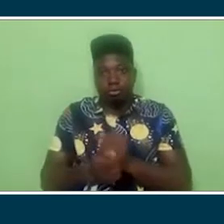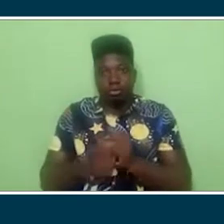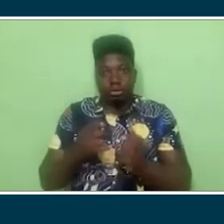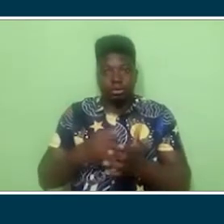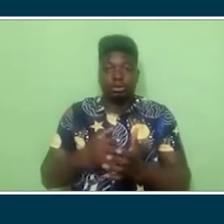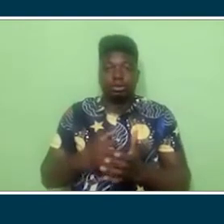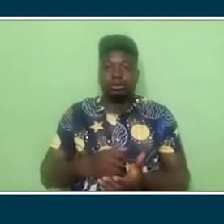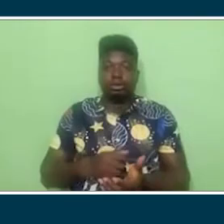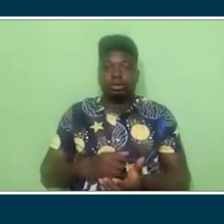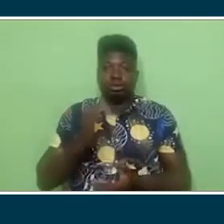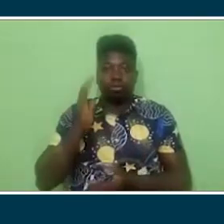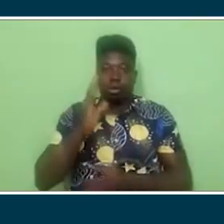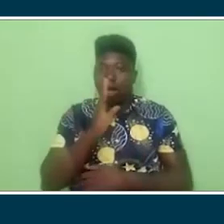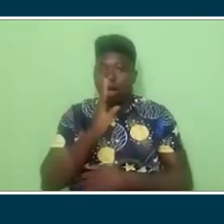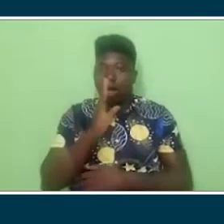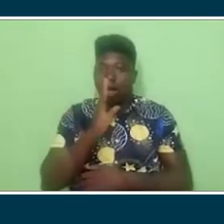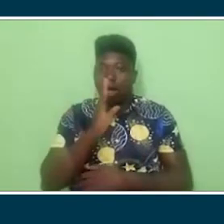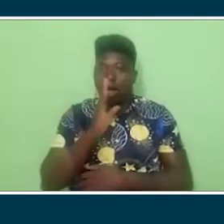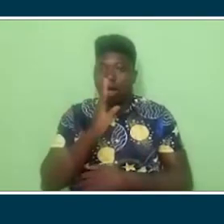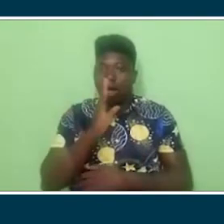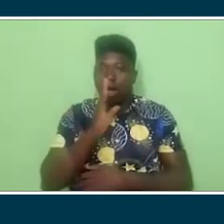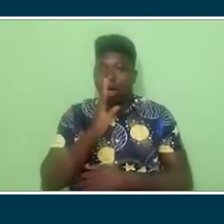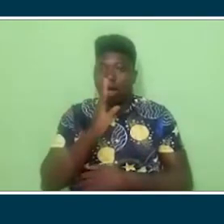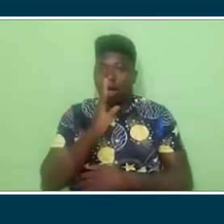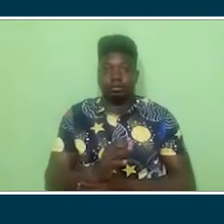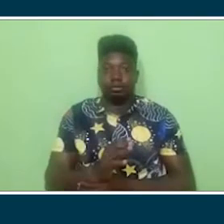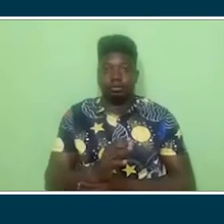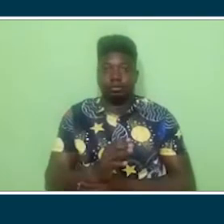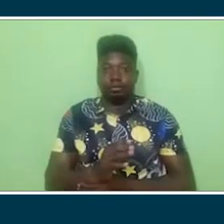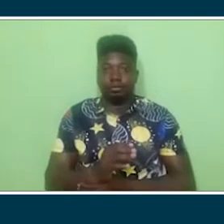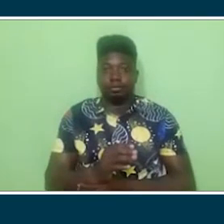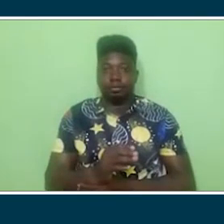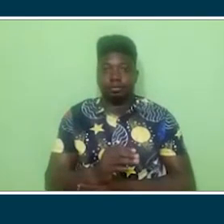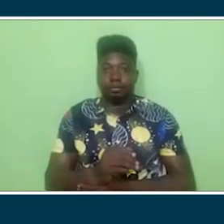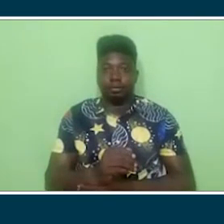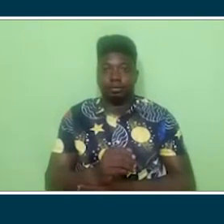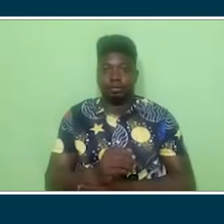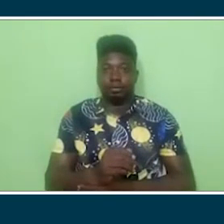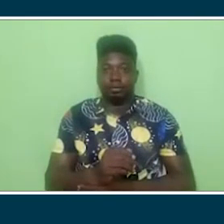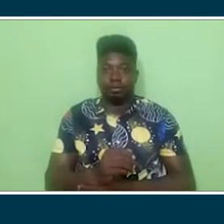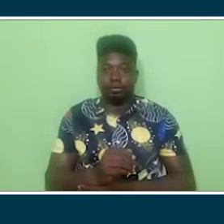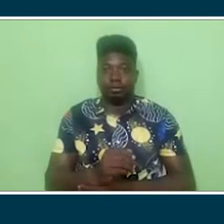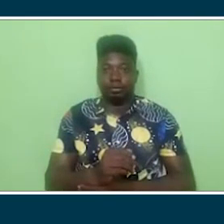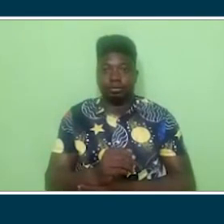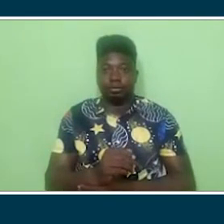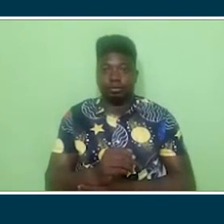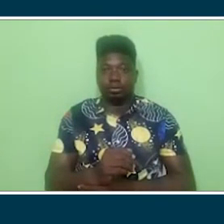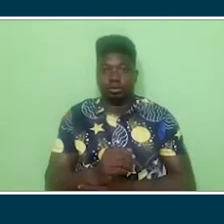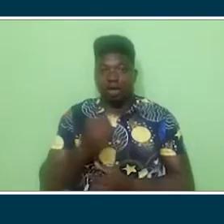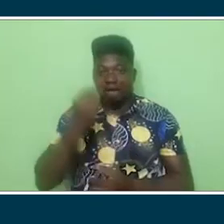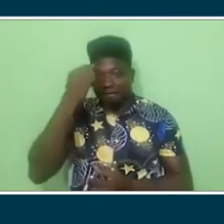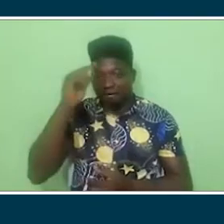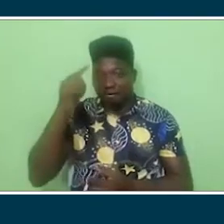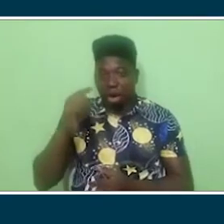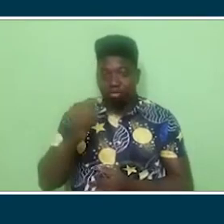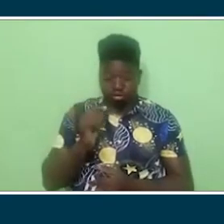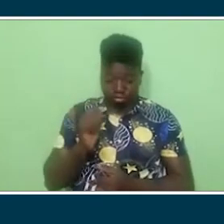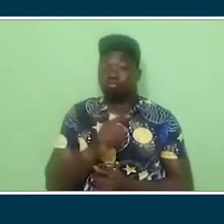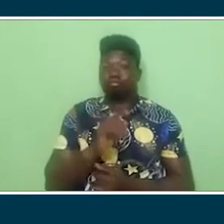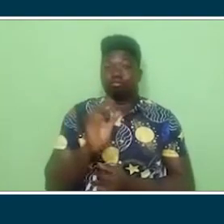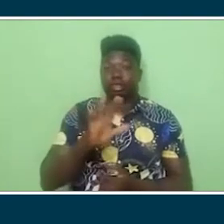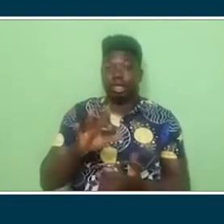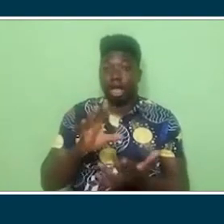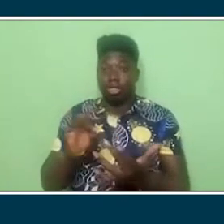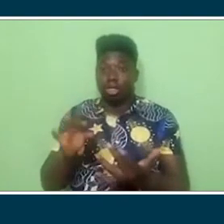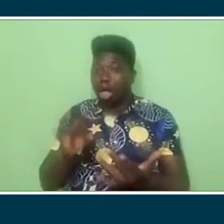there as well. And then finally we grow wise and we come into some center where we begin to be at choice. So really true freedom